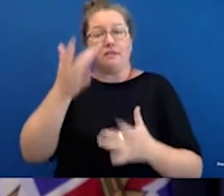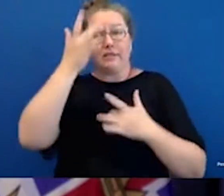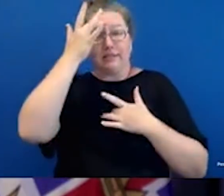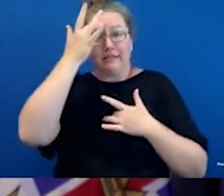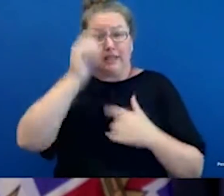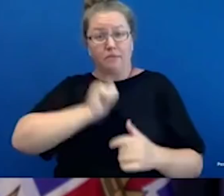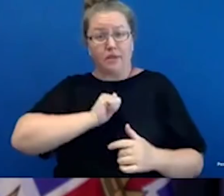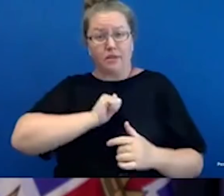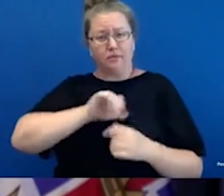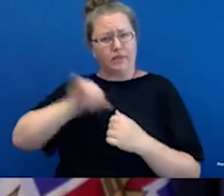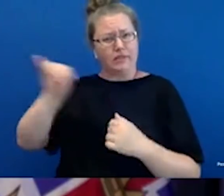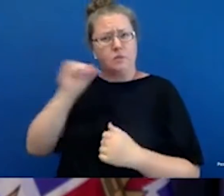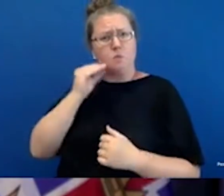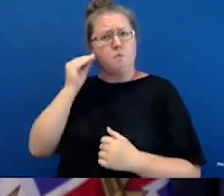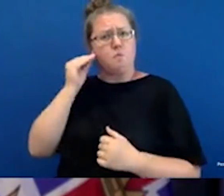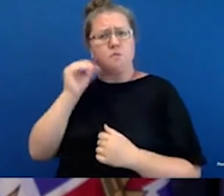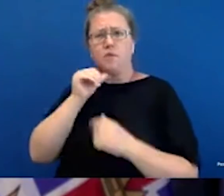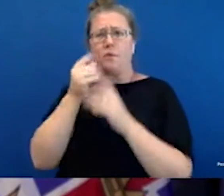ourselves.